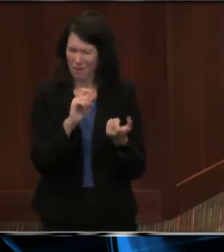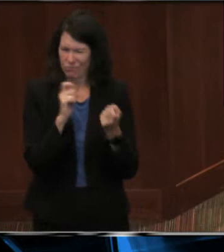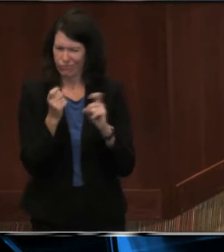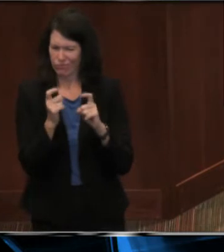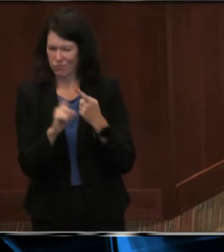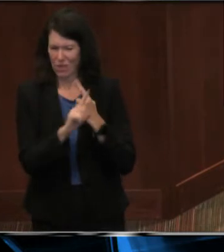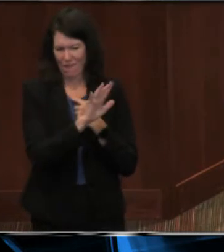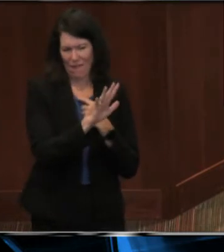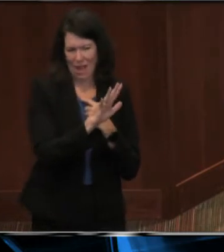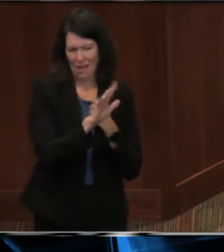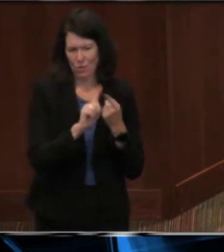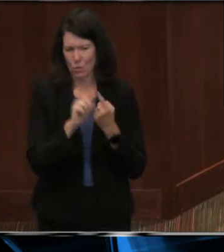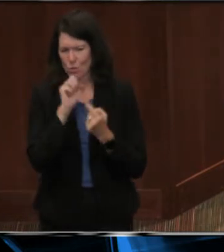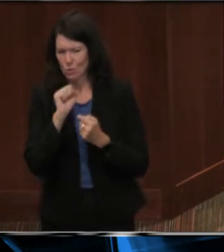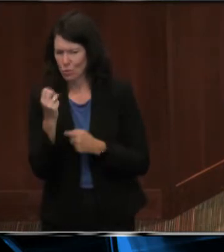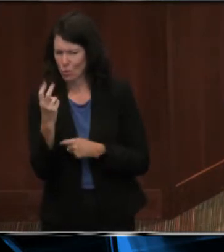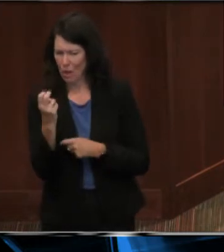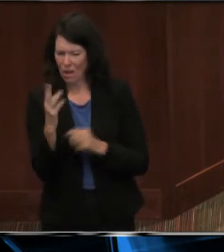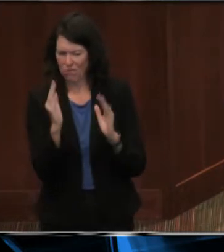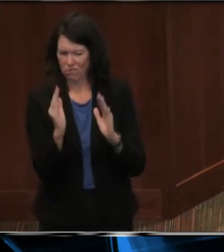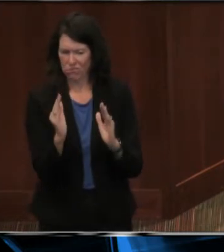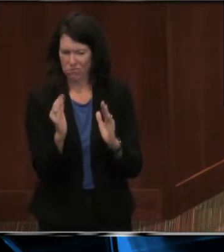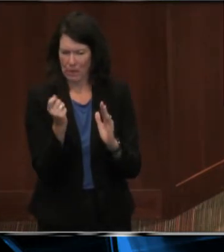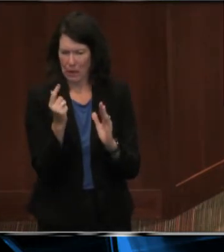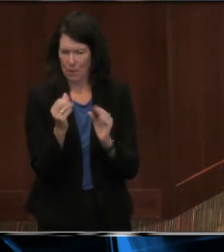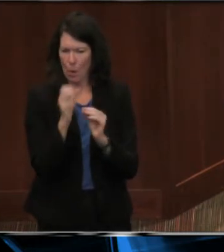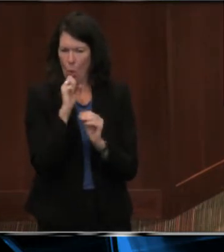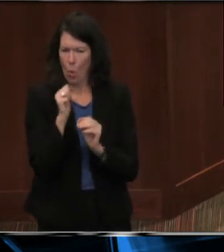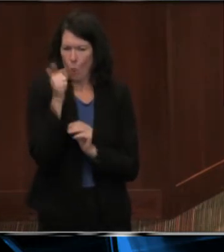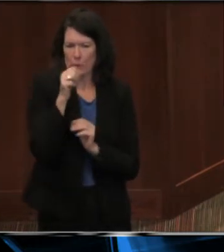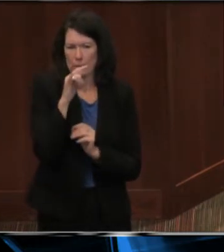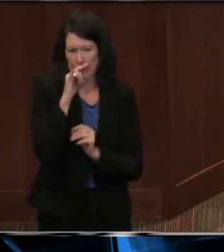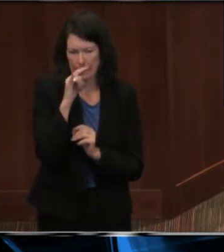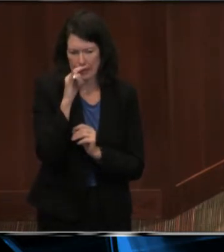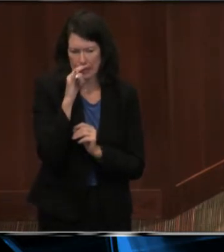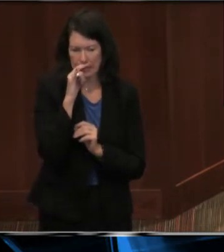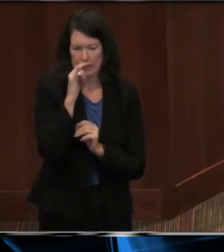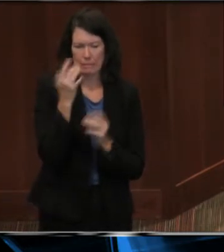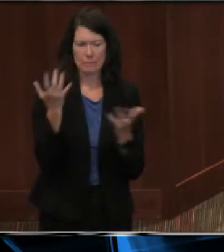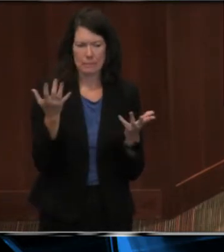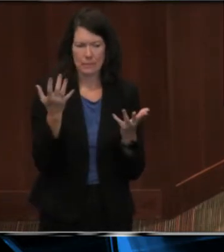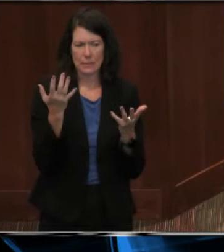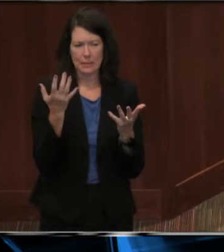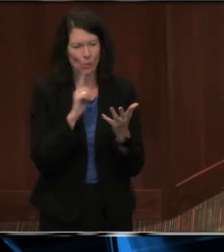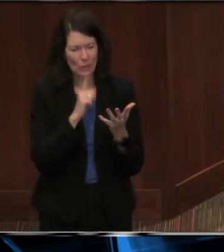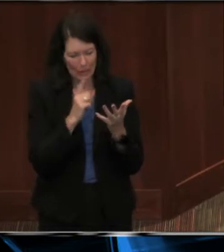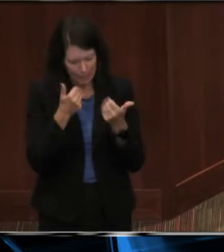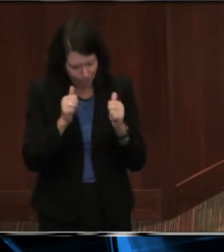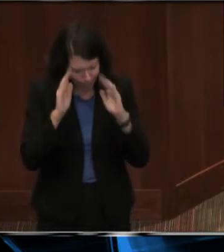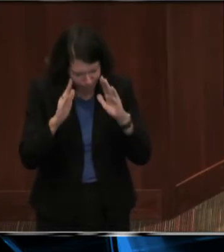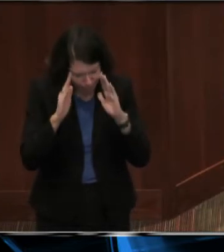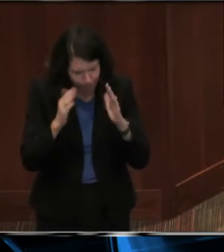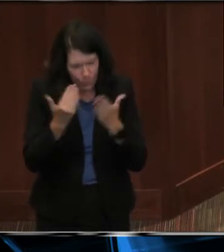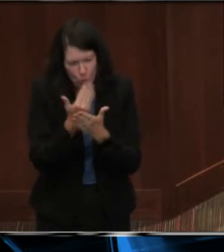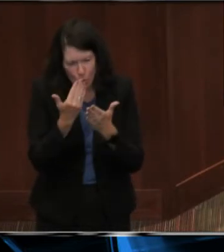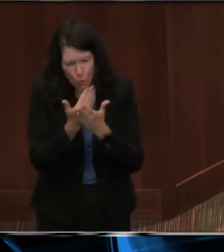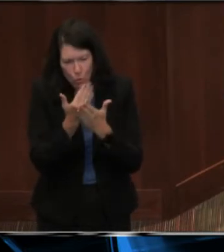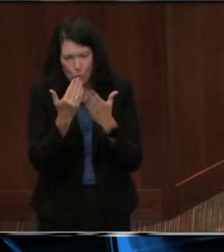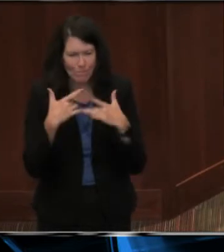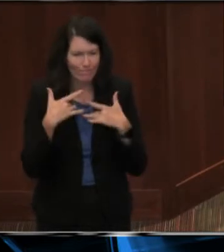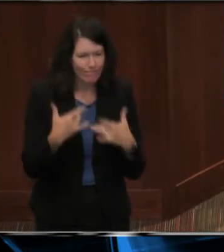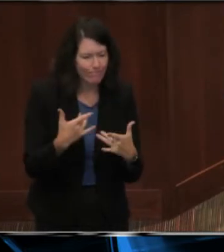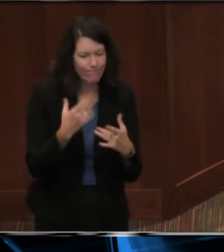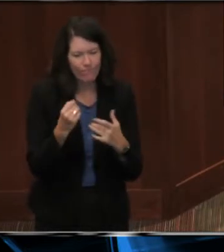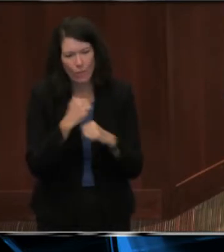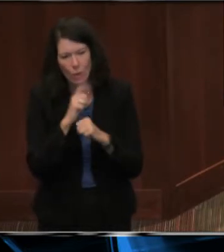kind of 5 to 12 is a little older age group. And so we just are really paying attention to those trends, making sure